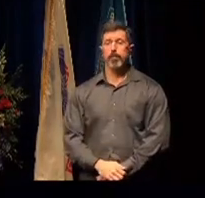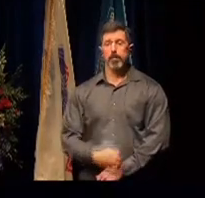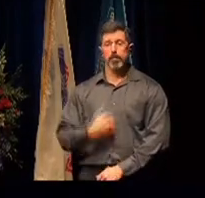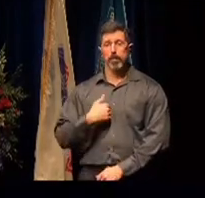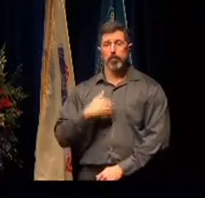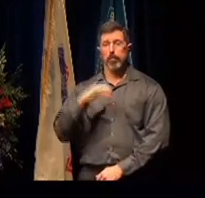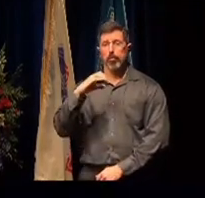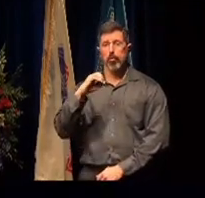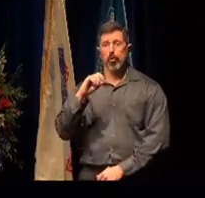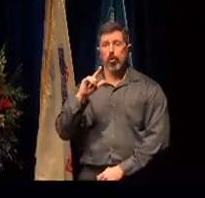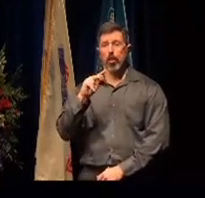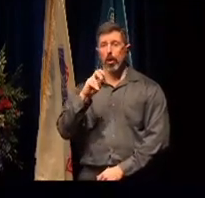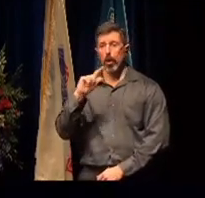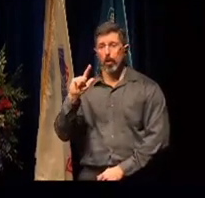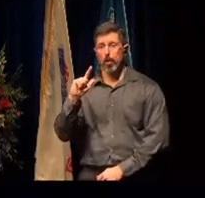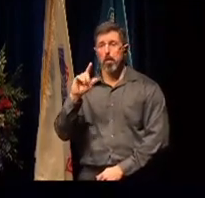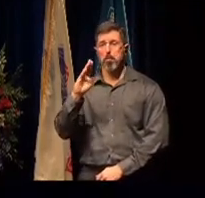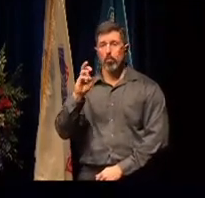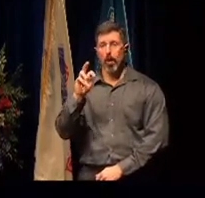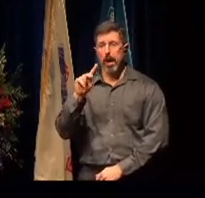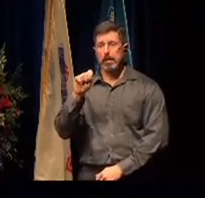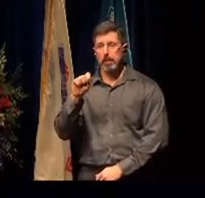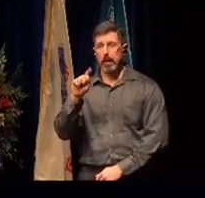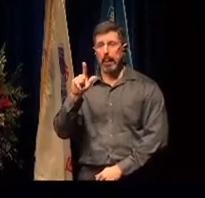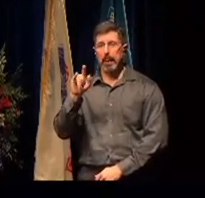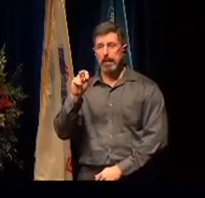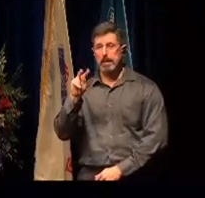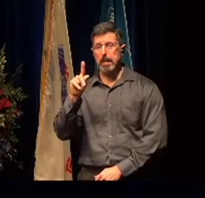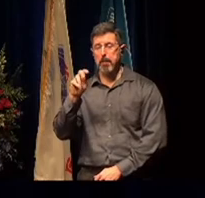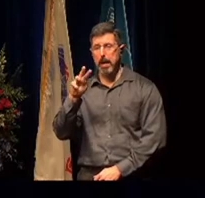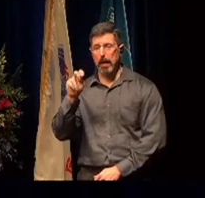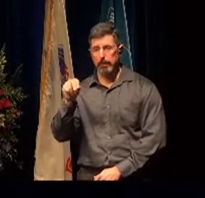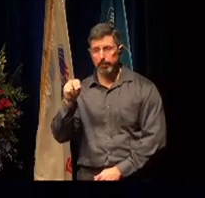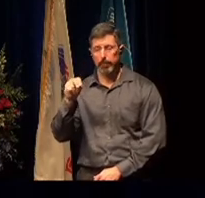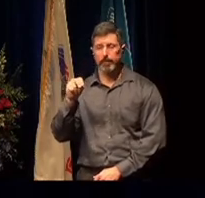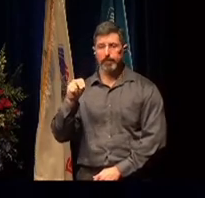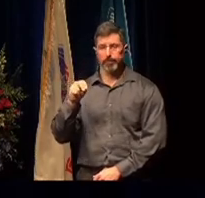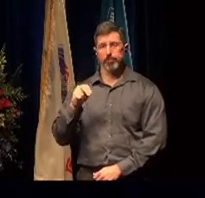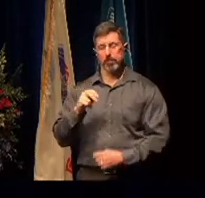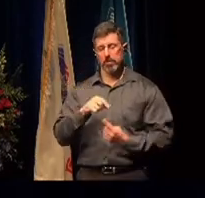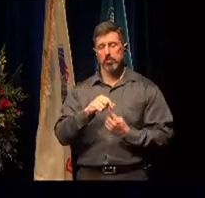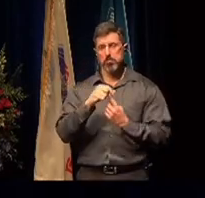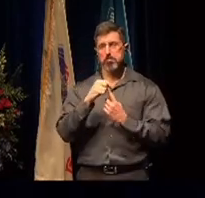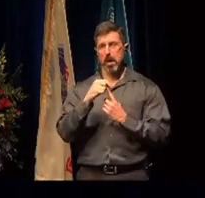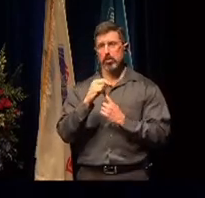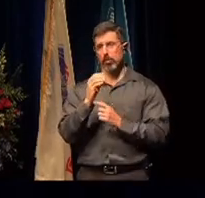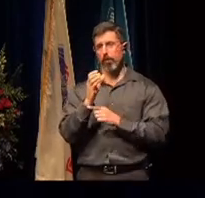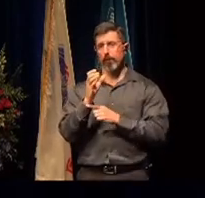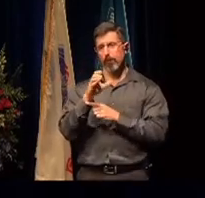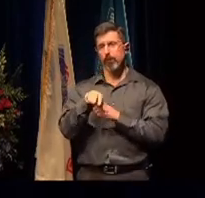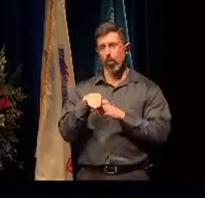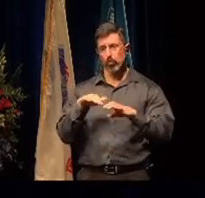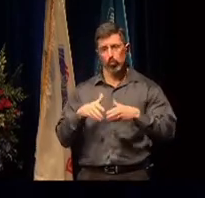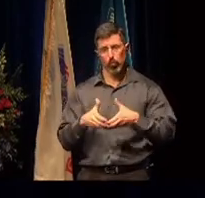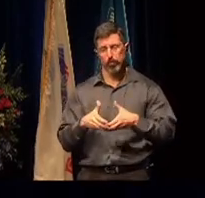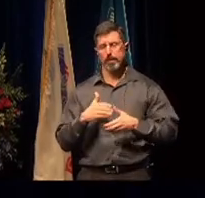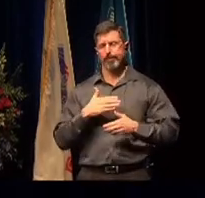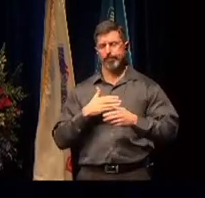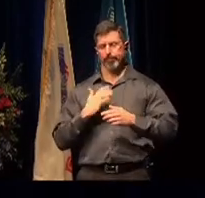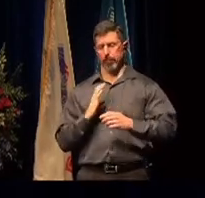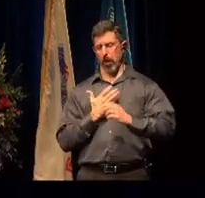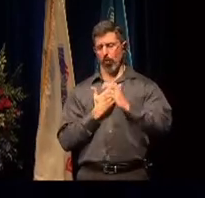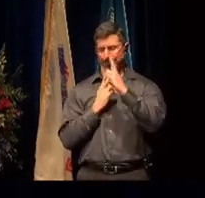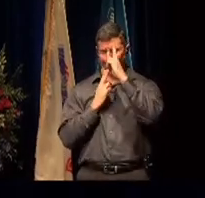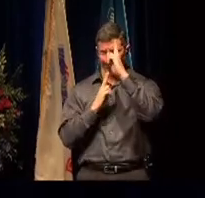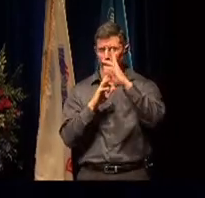I'm Colonel Brent Lindemann, commander of the 5th Special Forces Group, and it is a privilege and an honor for us to be